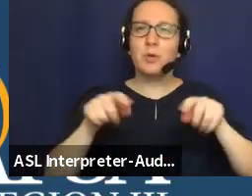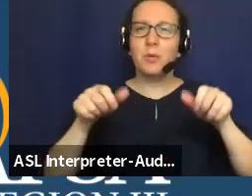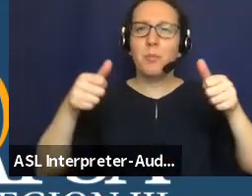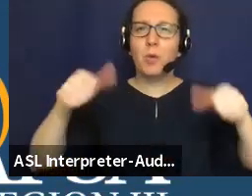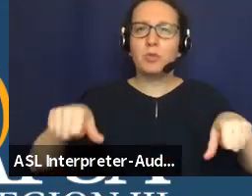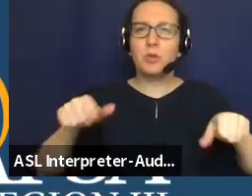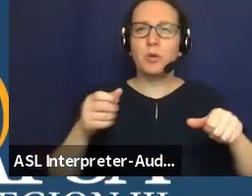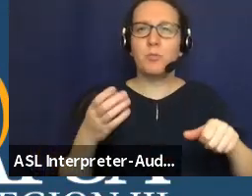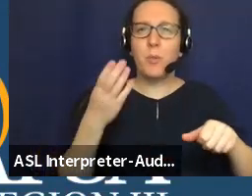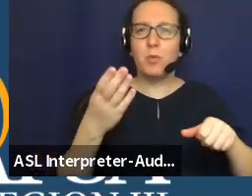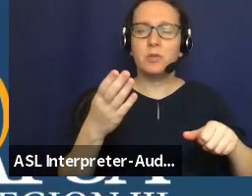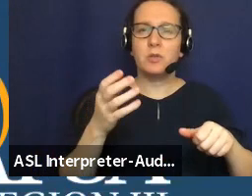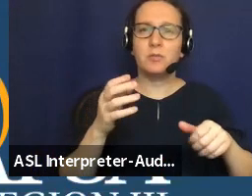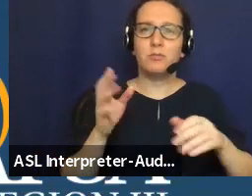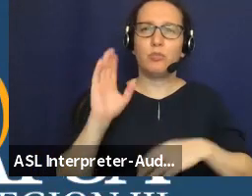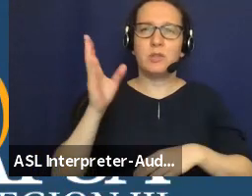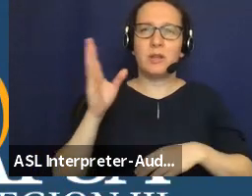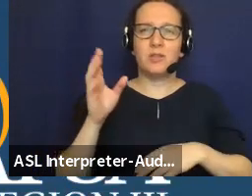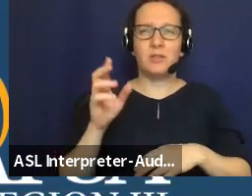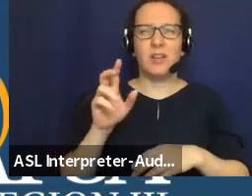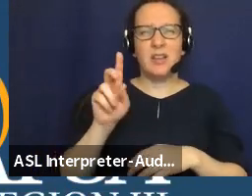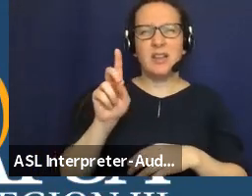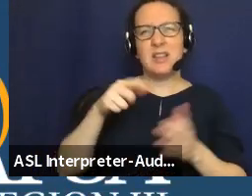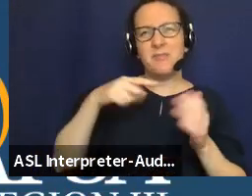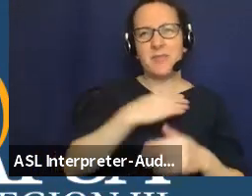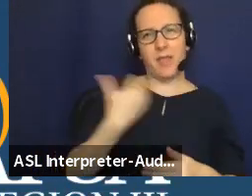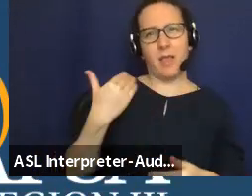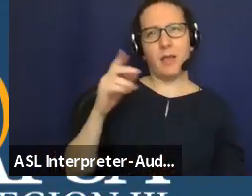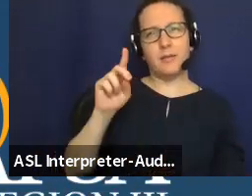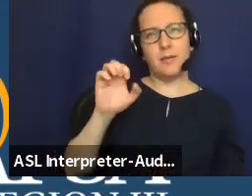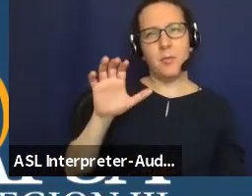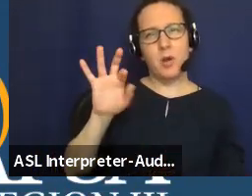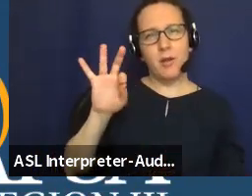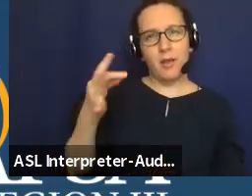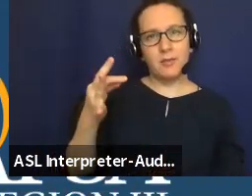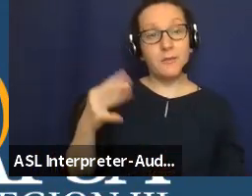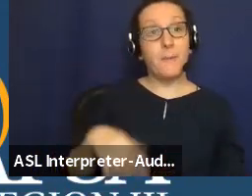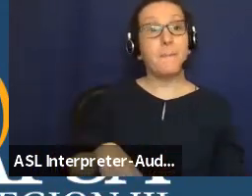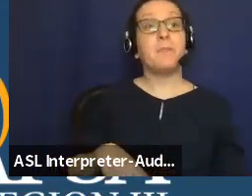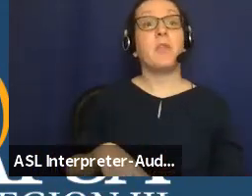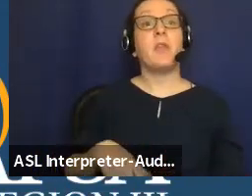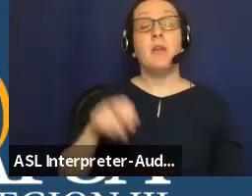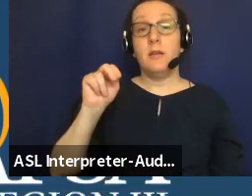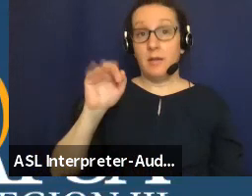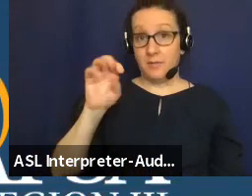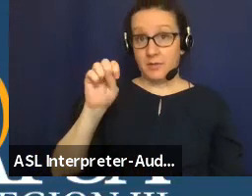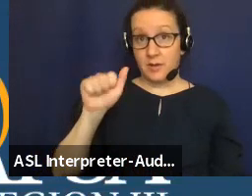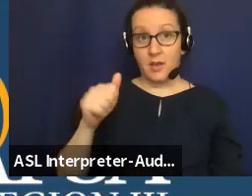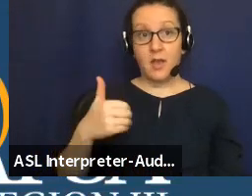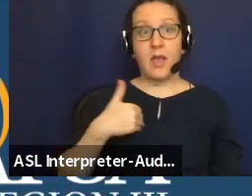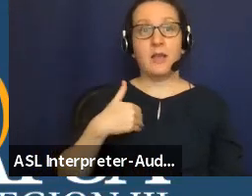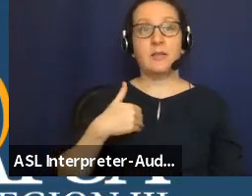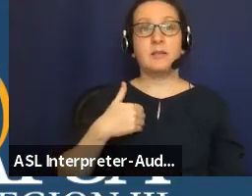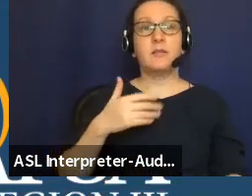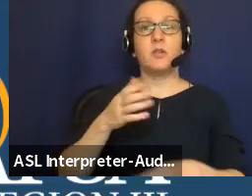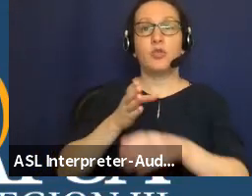December 9th. Also, NASA has a free career mapping resource, which is on my